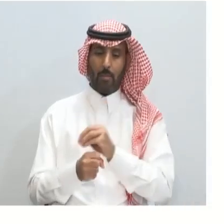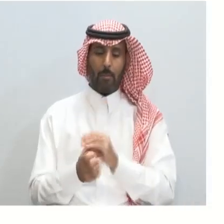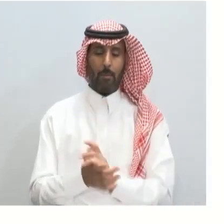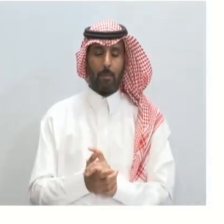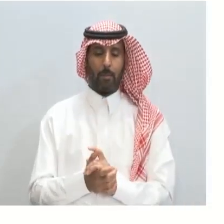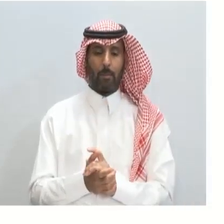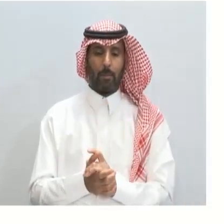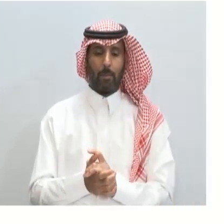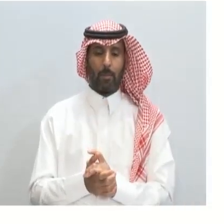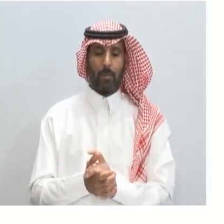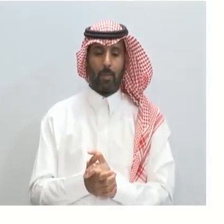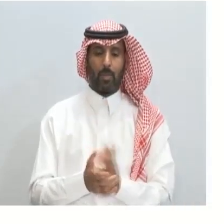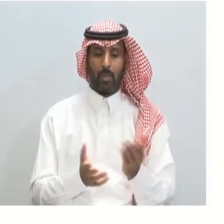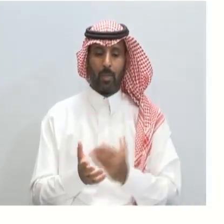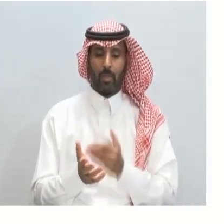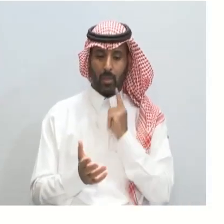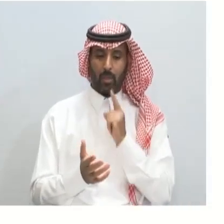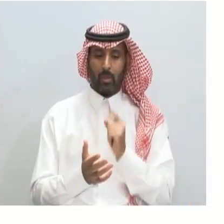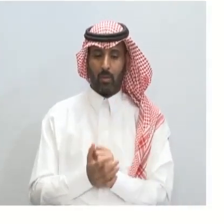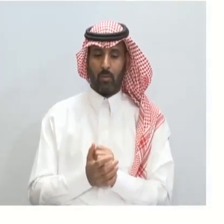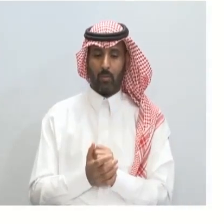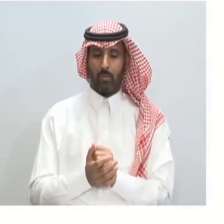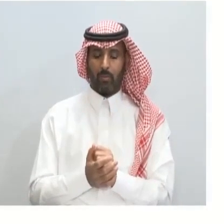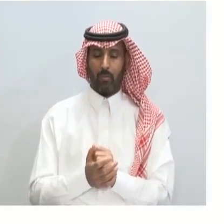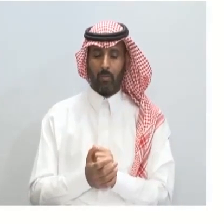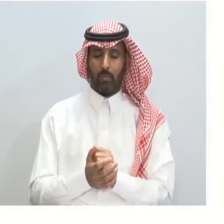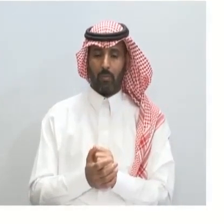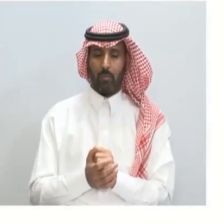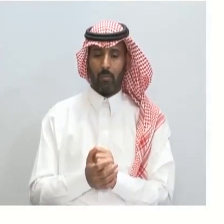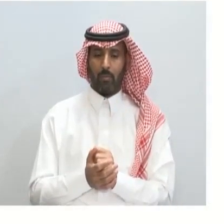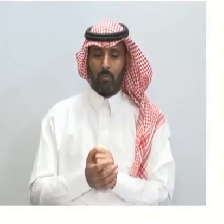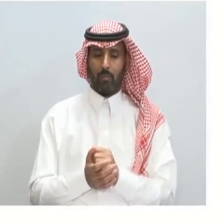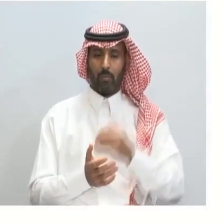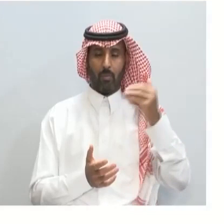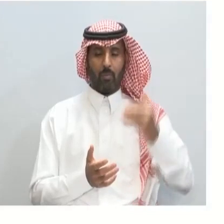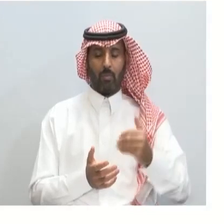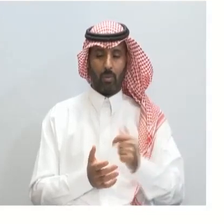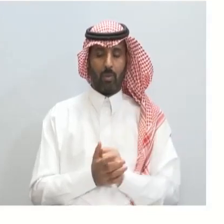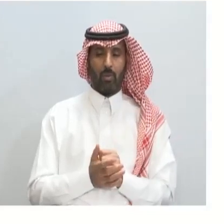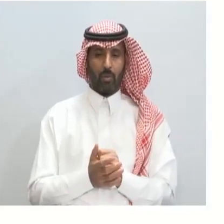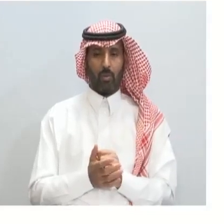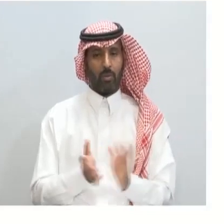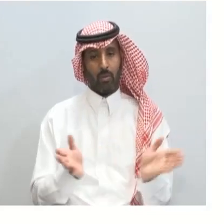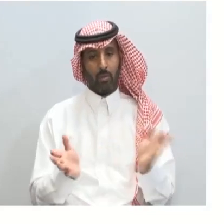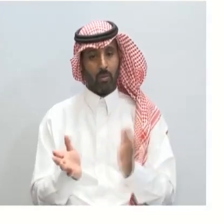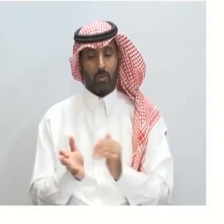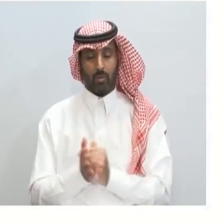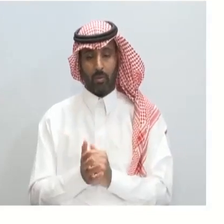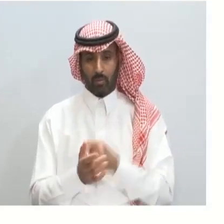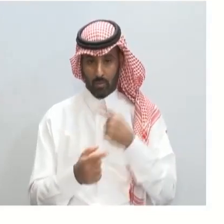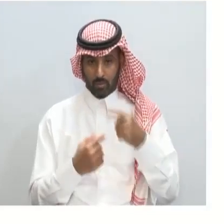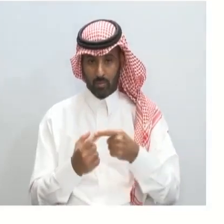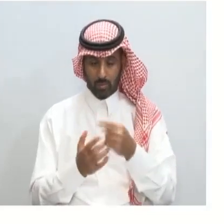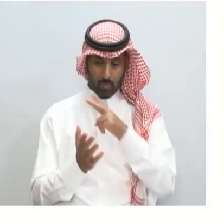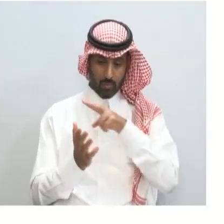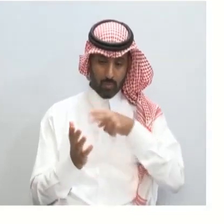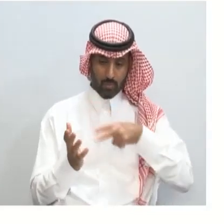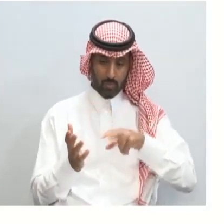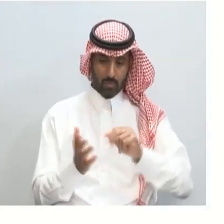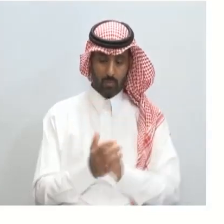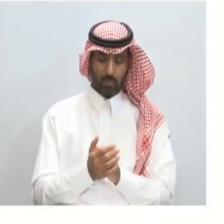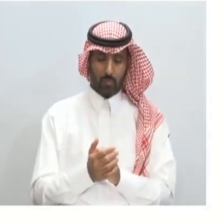said here, he's put you in a rotten position. So let's continue the article